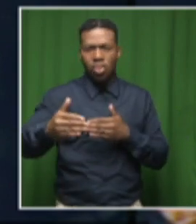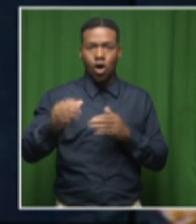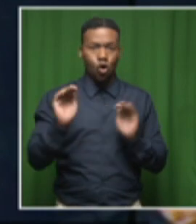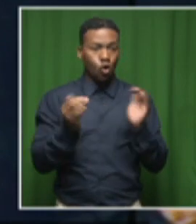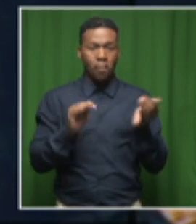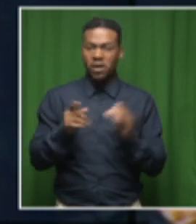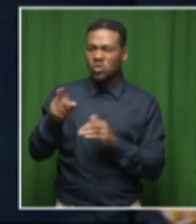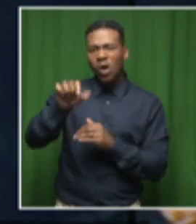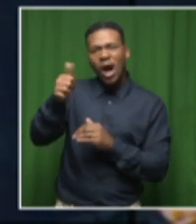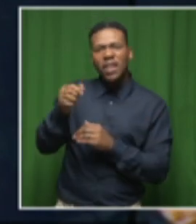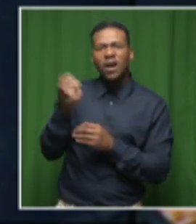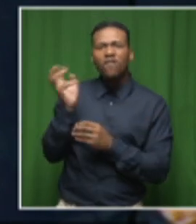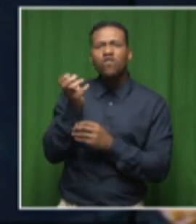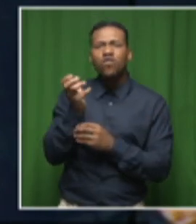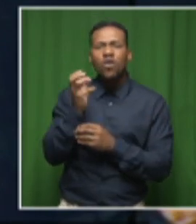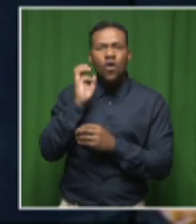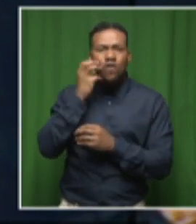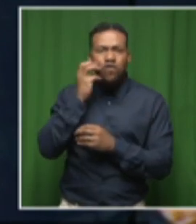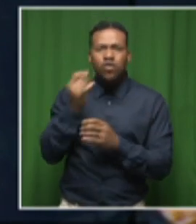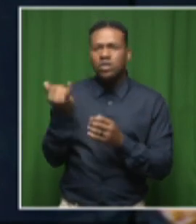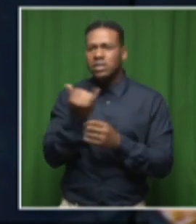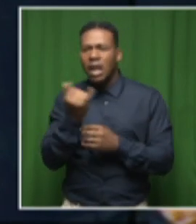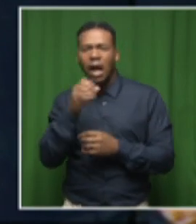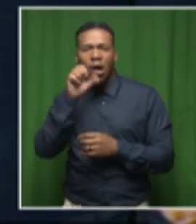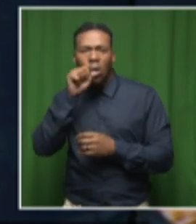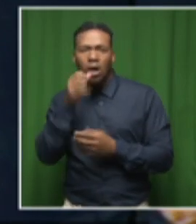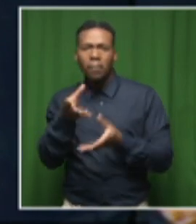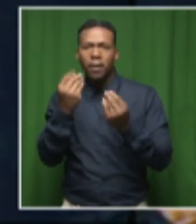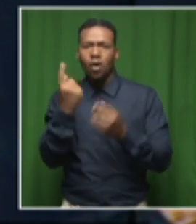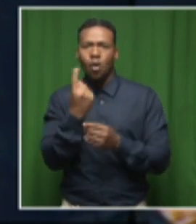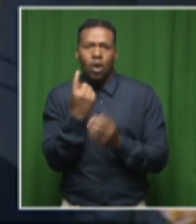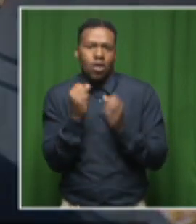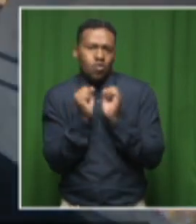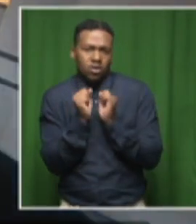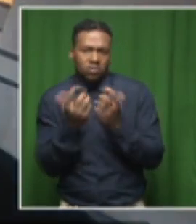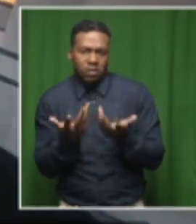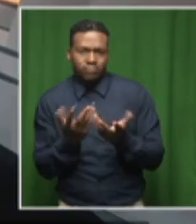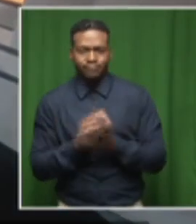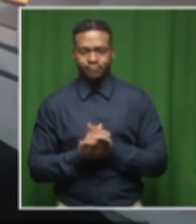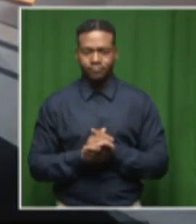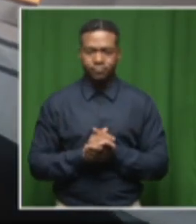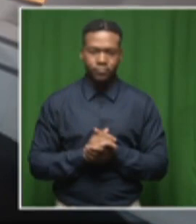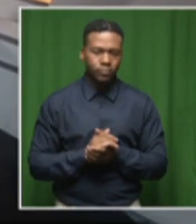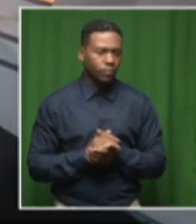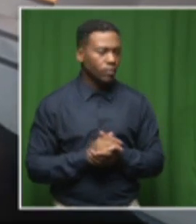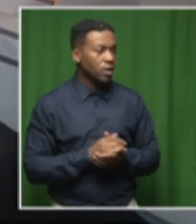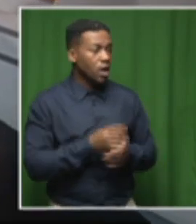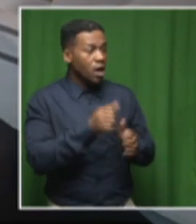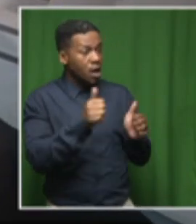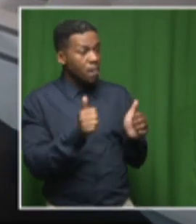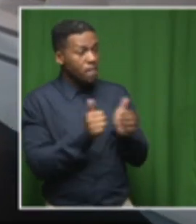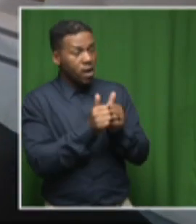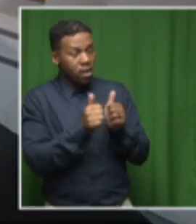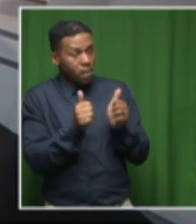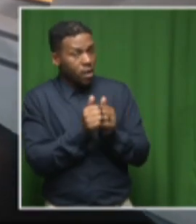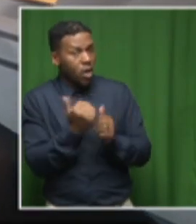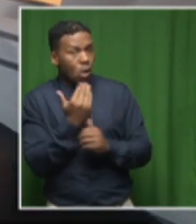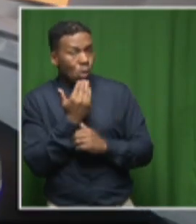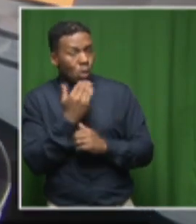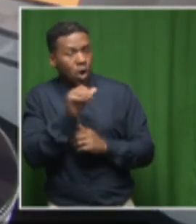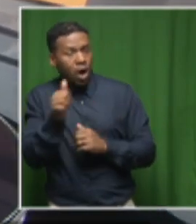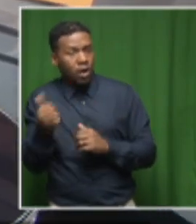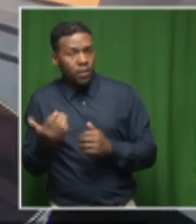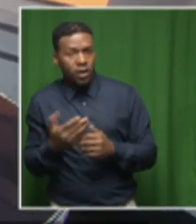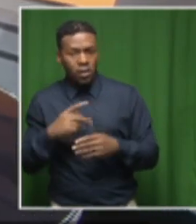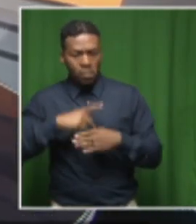in the winter months. So who else is part of the partnership, and how long will this project go on for?